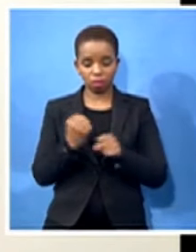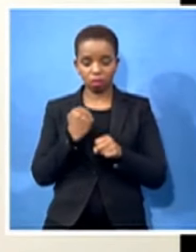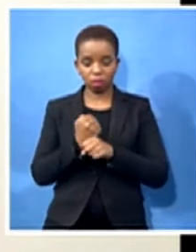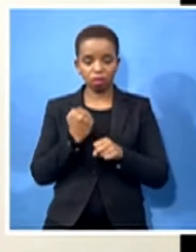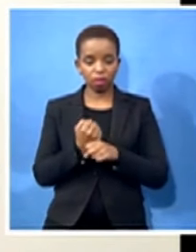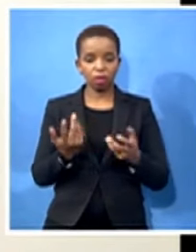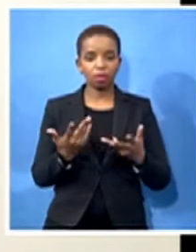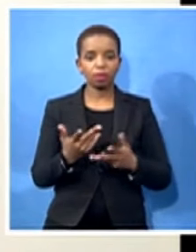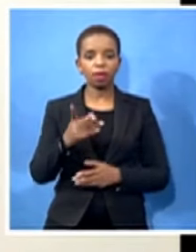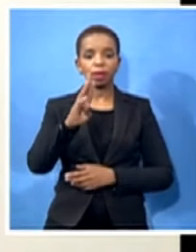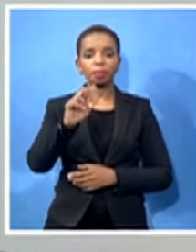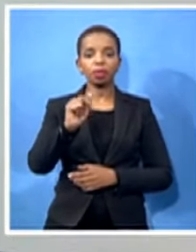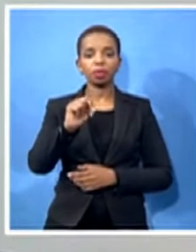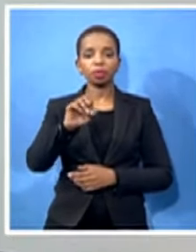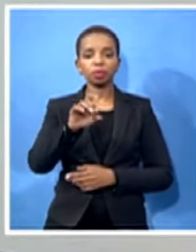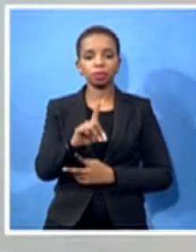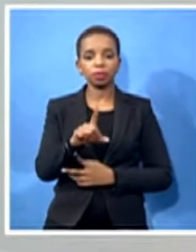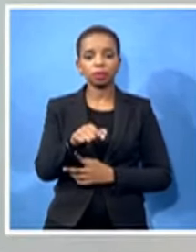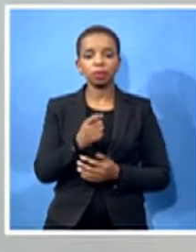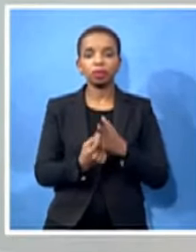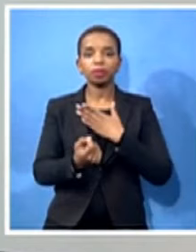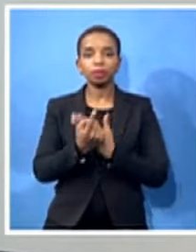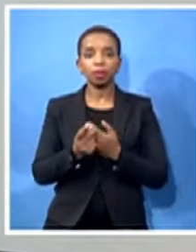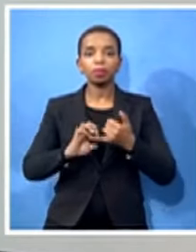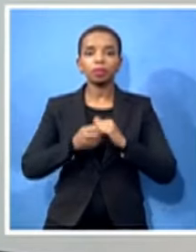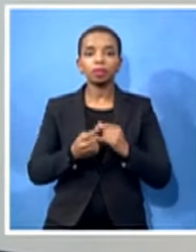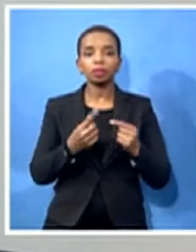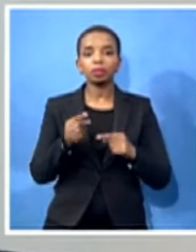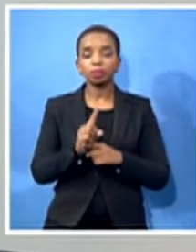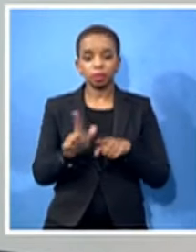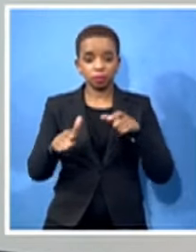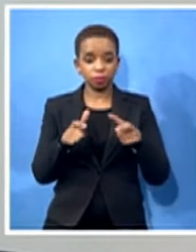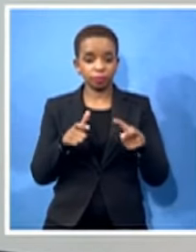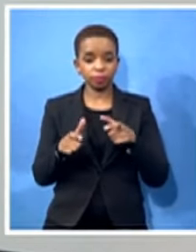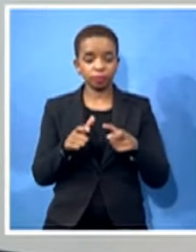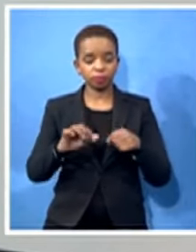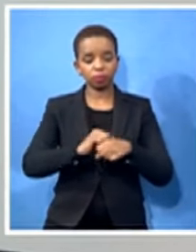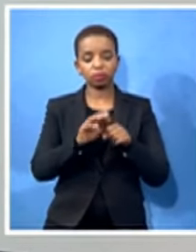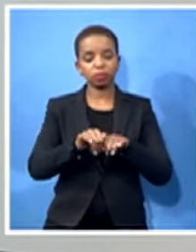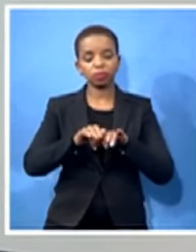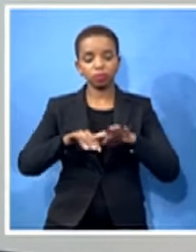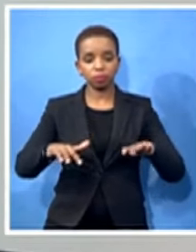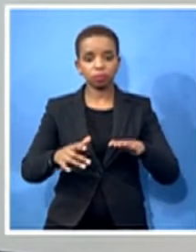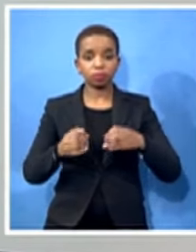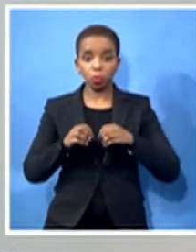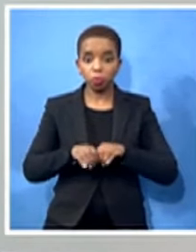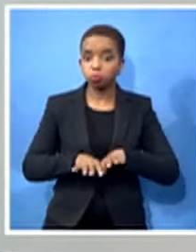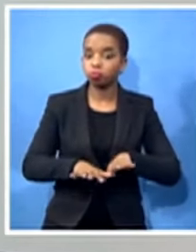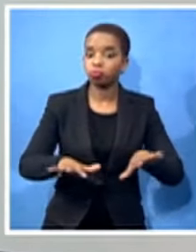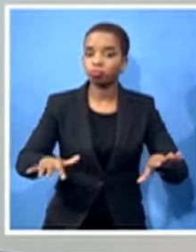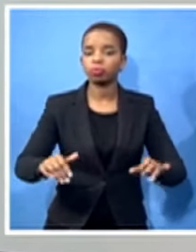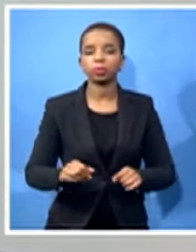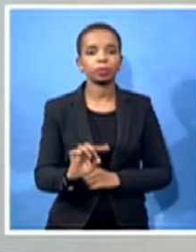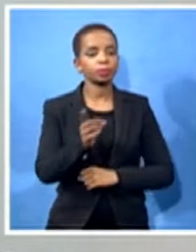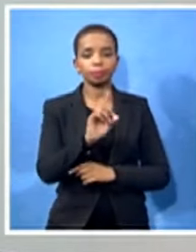of trying to combat COVID-19. So I think maybe just to start off, I think the conversation really,